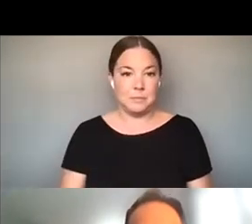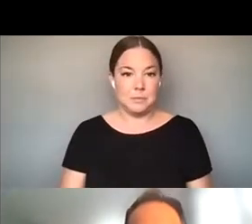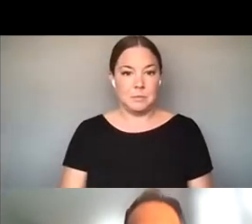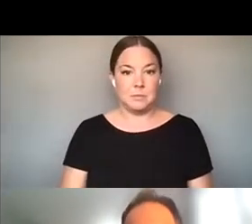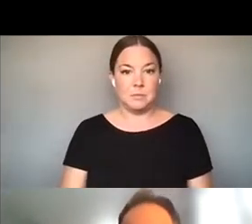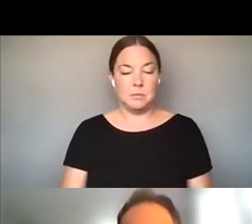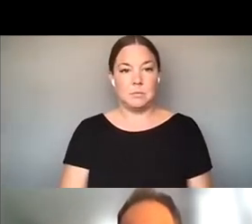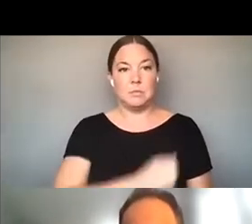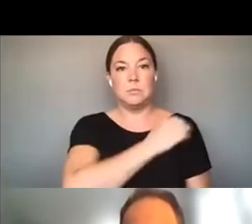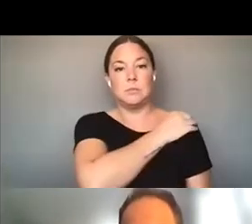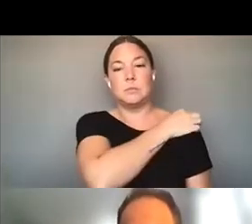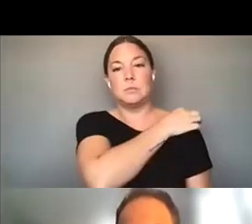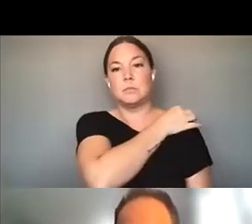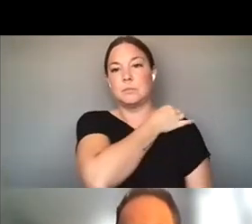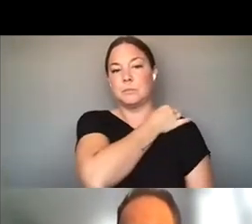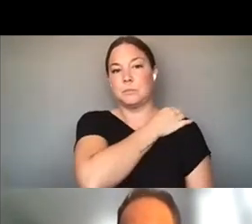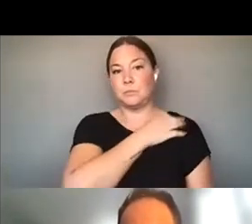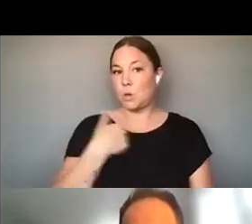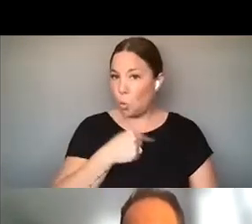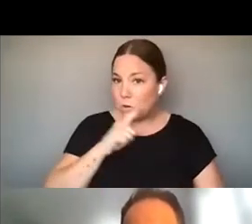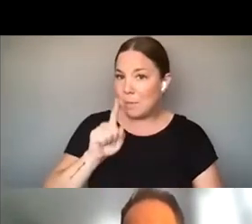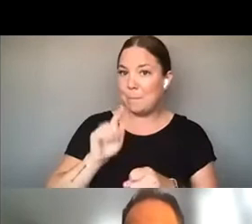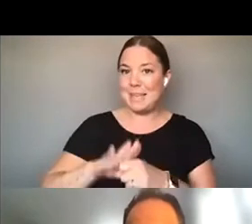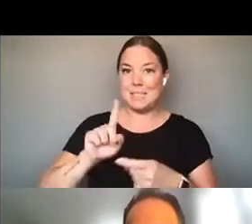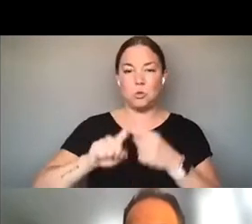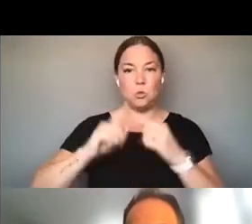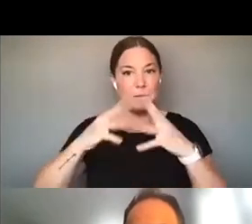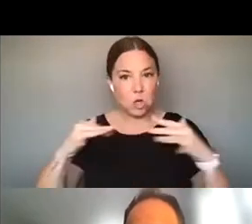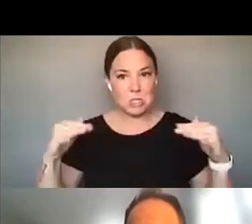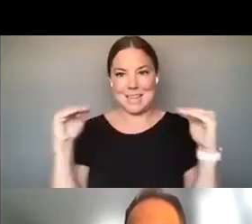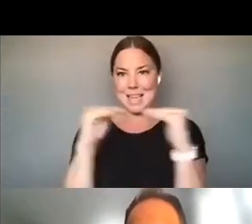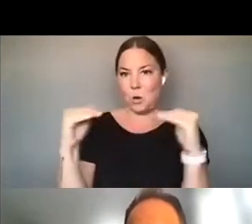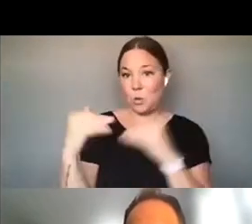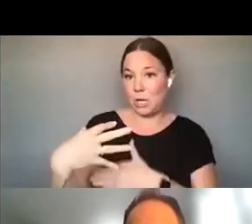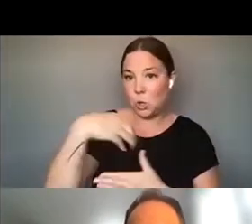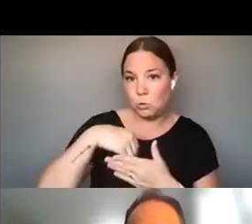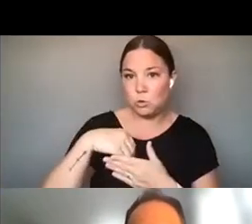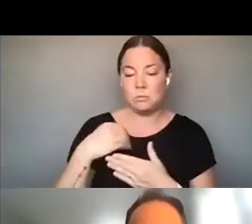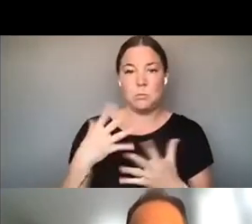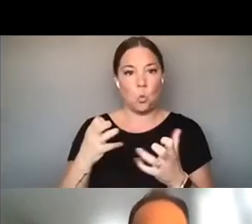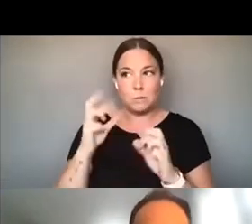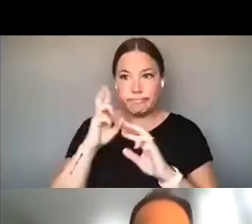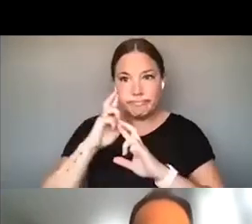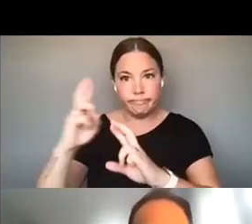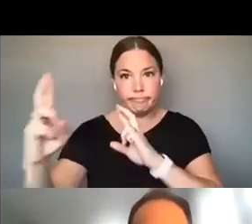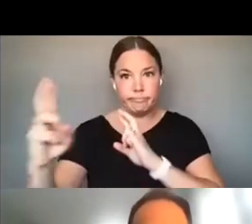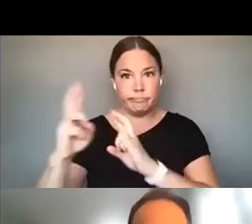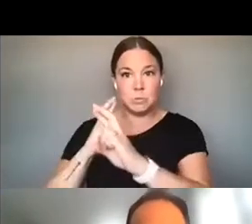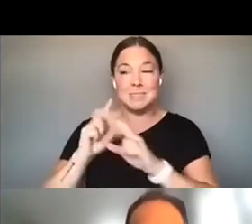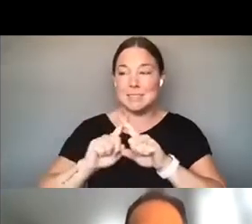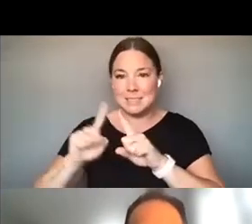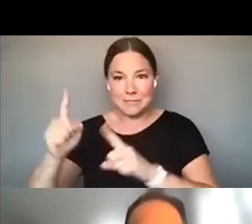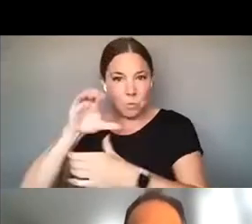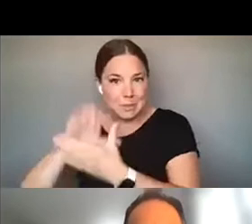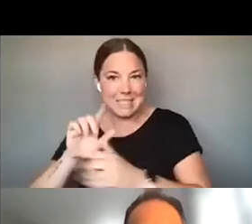We are committed to diversity, equity, and inclusion, and fostering mutual respect for diverse beliefs and values.